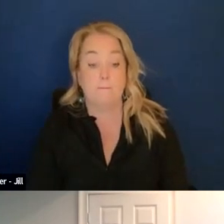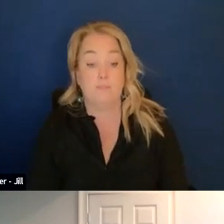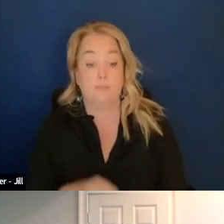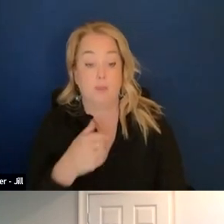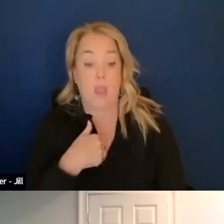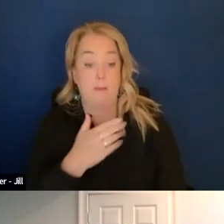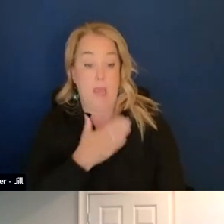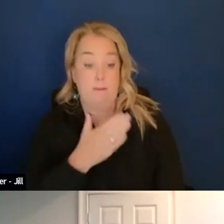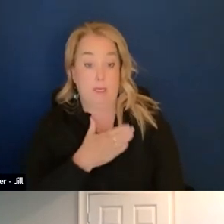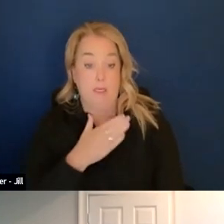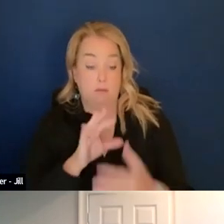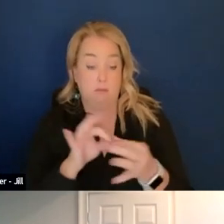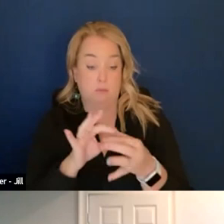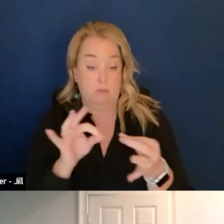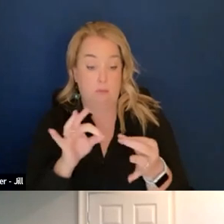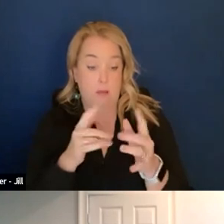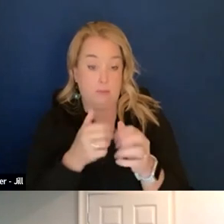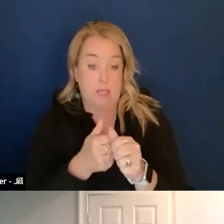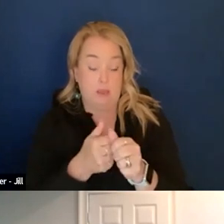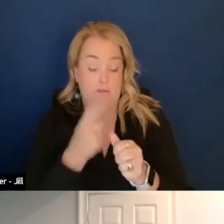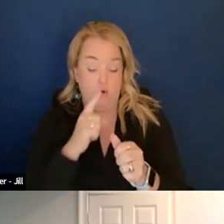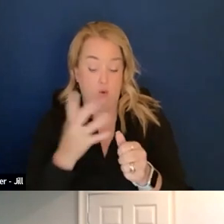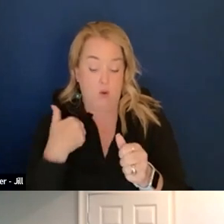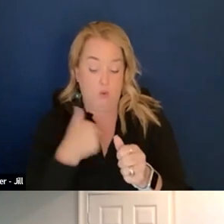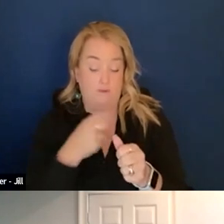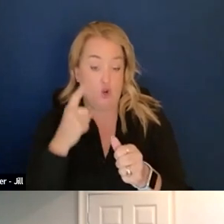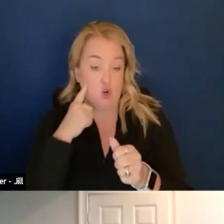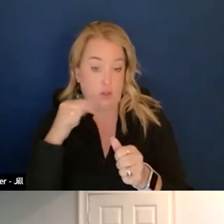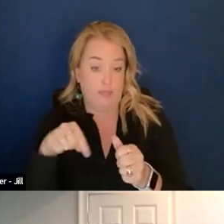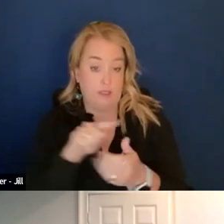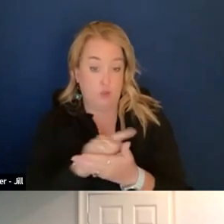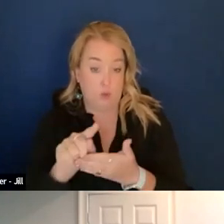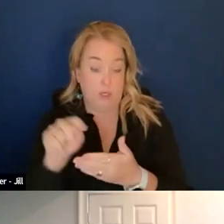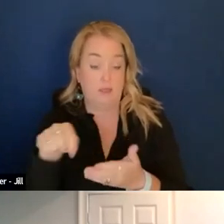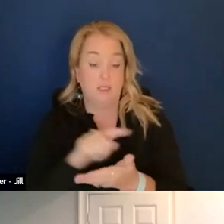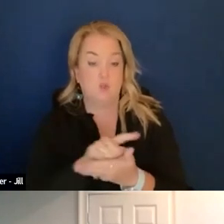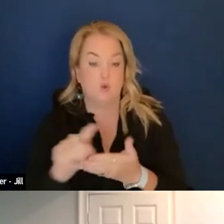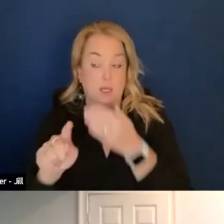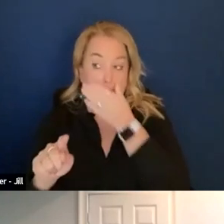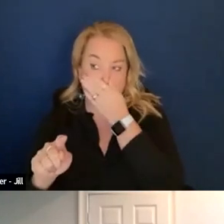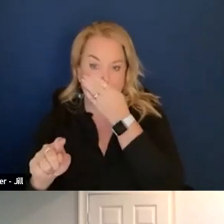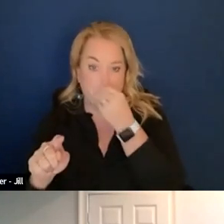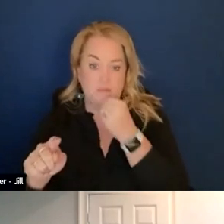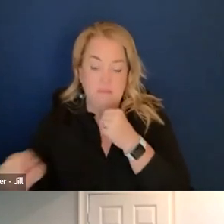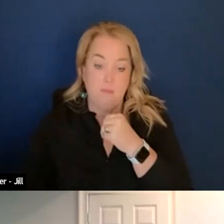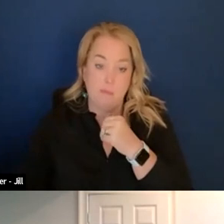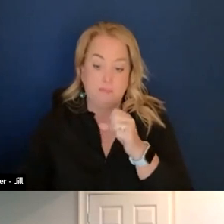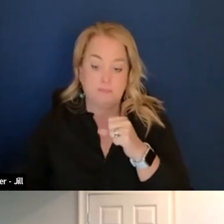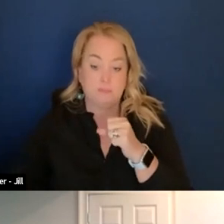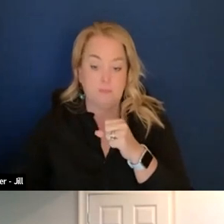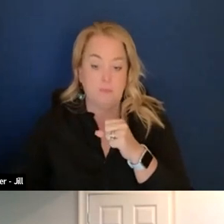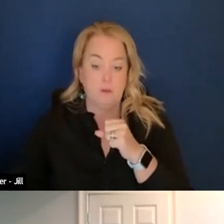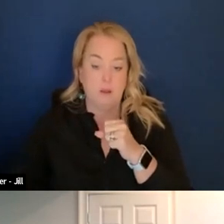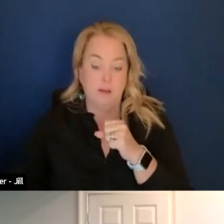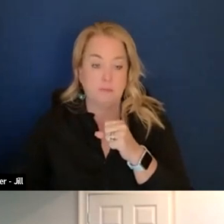I'm happy to jump in with an update. Great. Of what we heard this week. This week was, it was